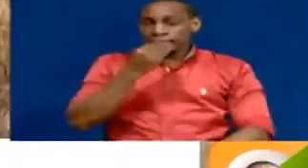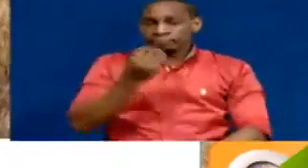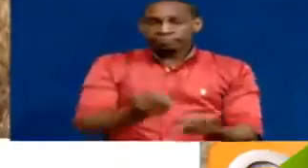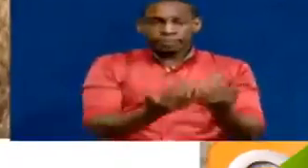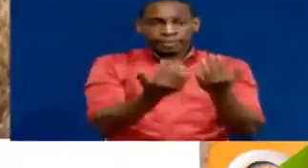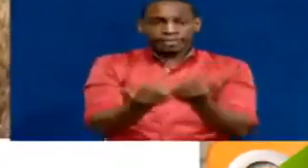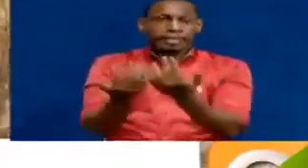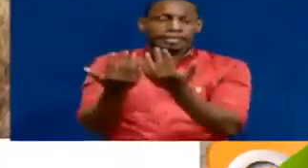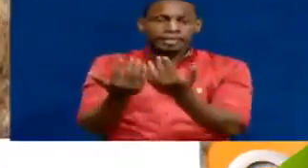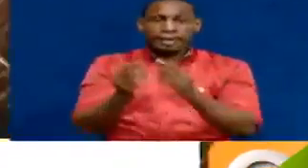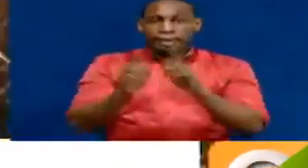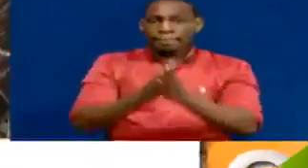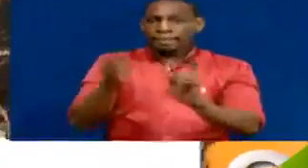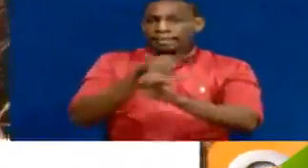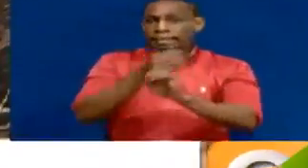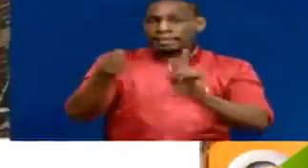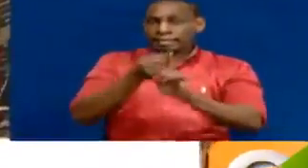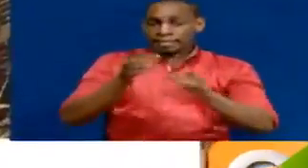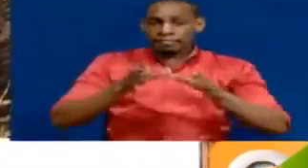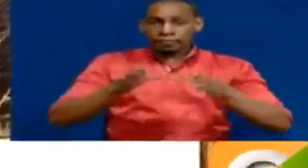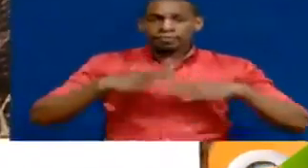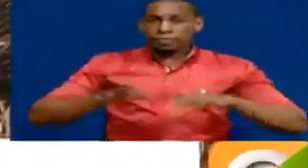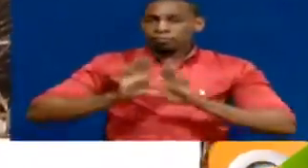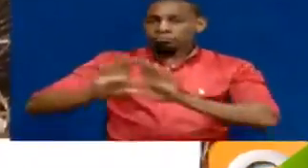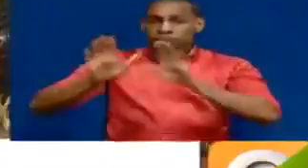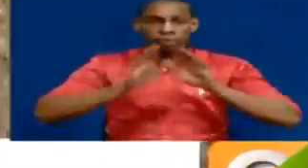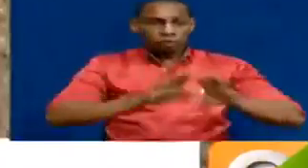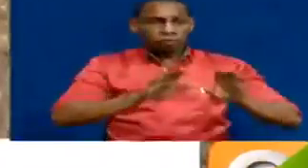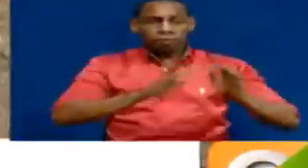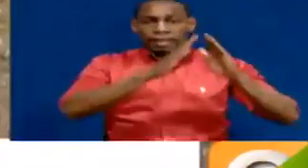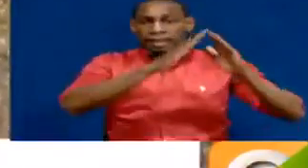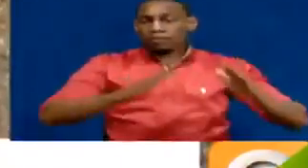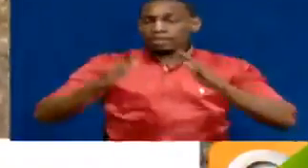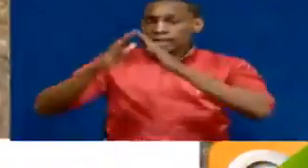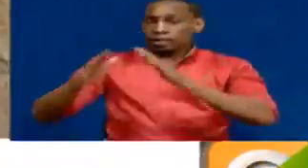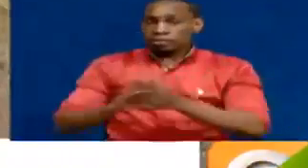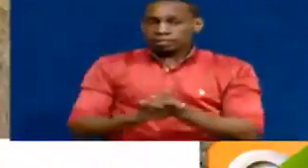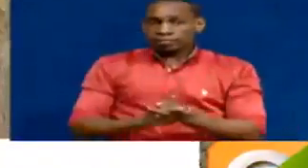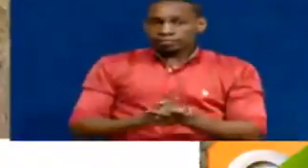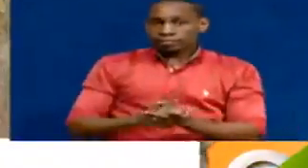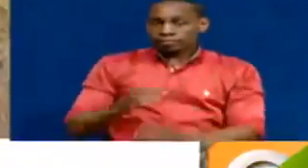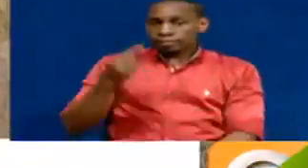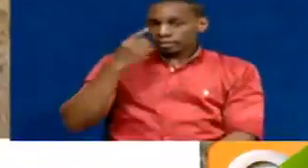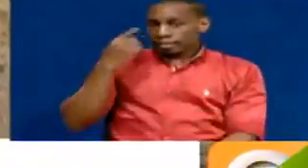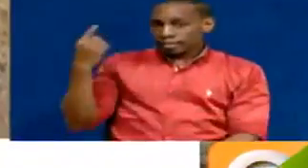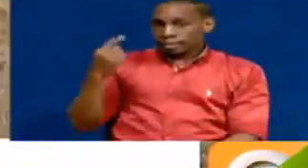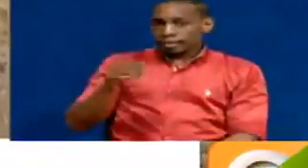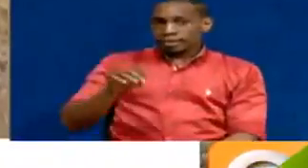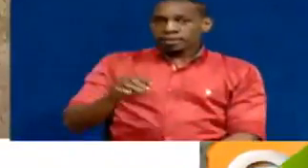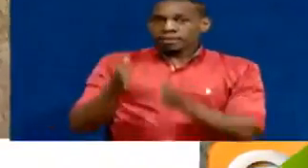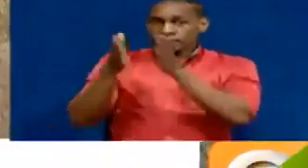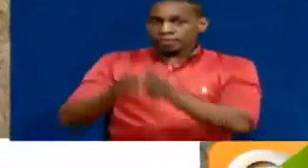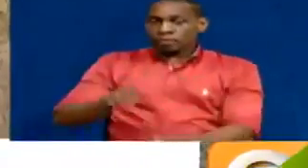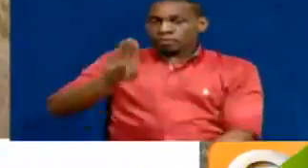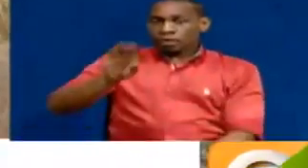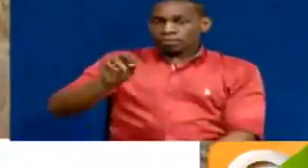vegetation. But the attacks have forced many to abandon their homes. This Borana herdsman is taking his livestock